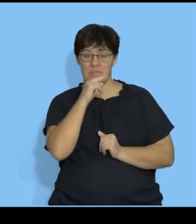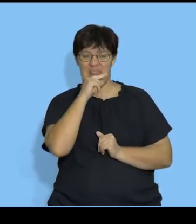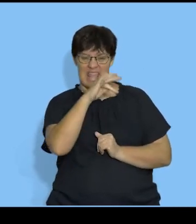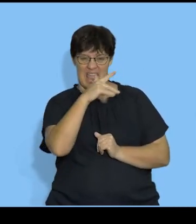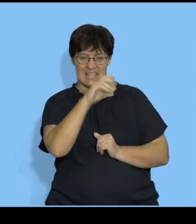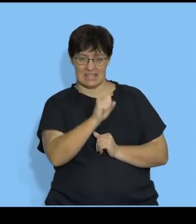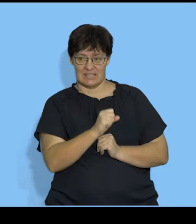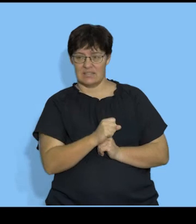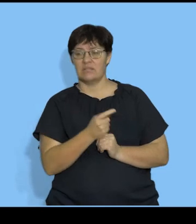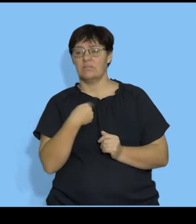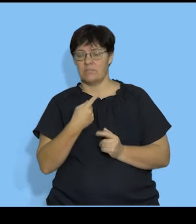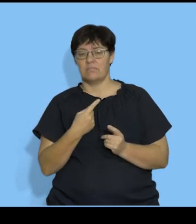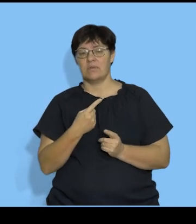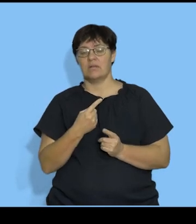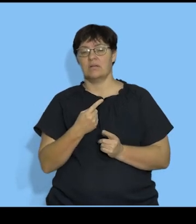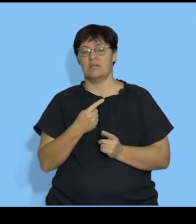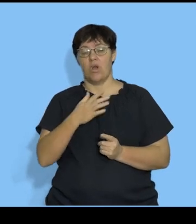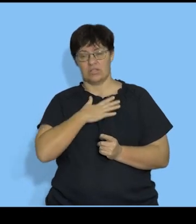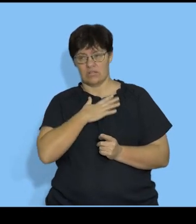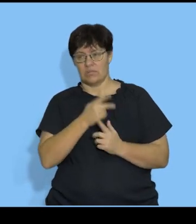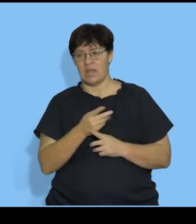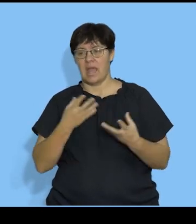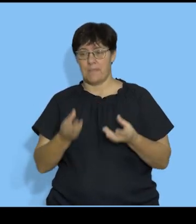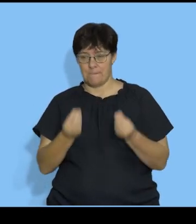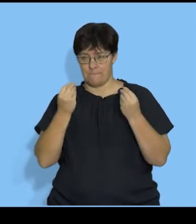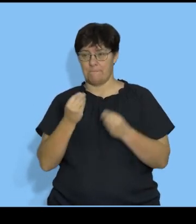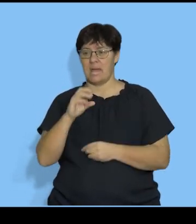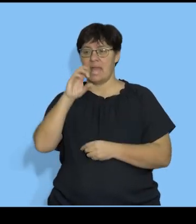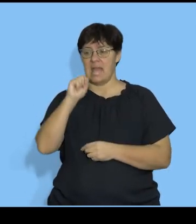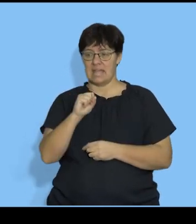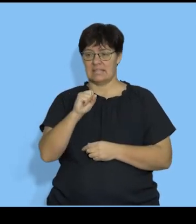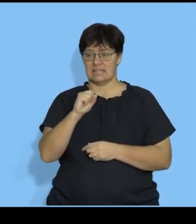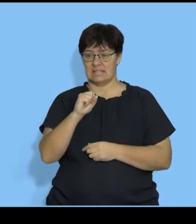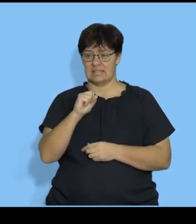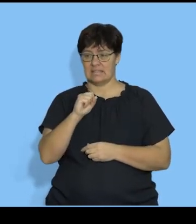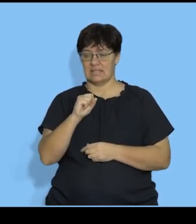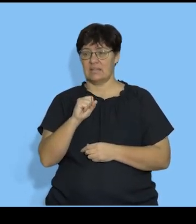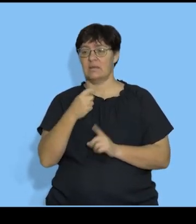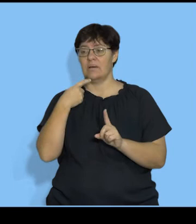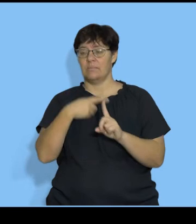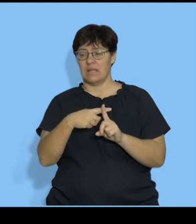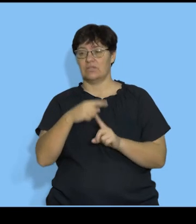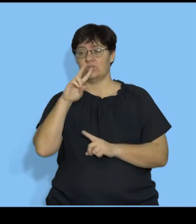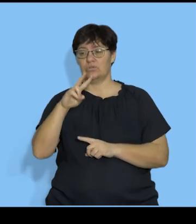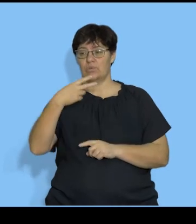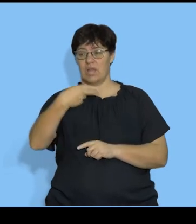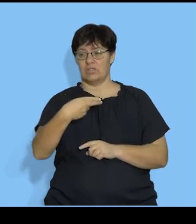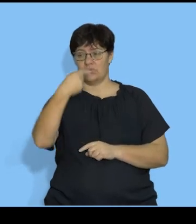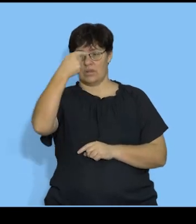to give us sulfur atoms, okay? The hydrogen ions in solution,